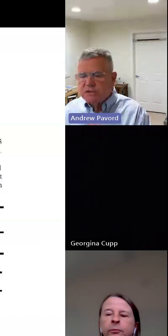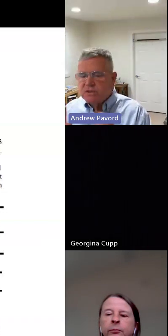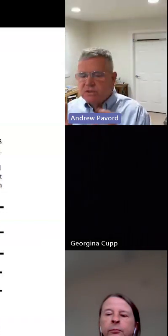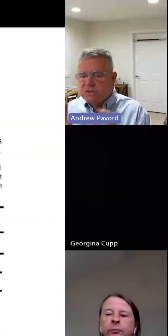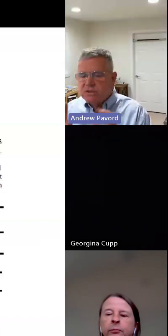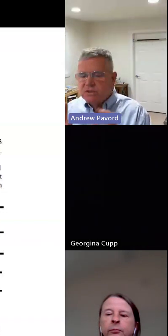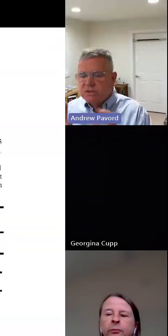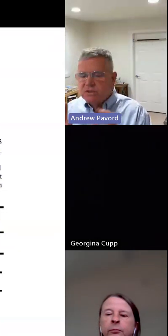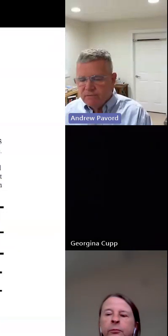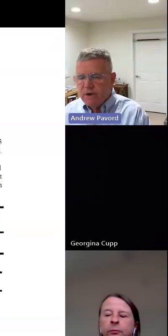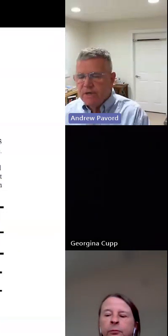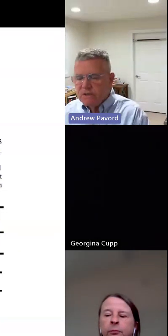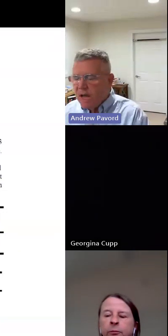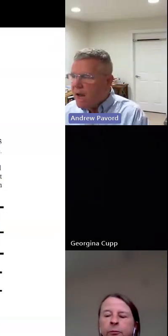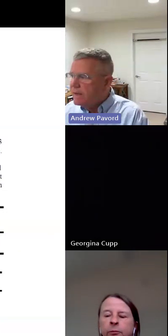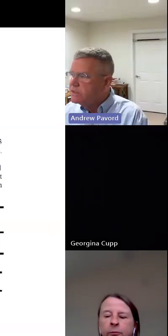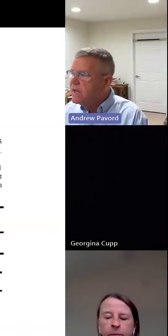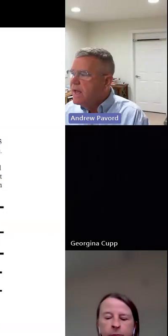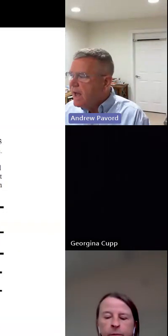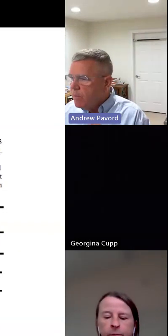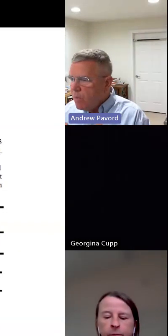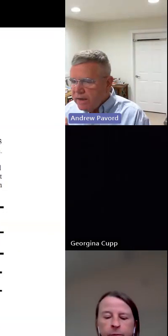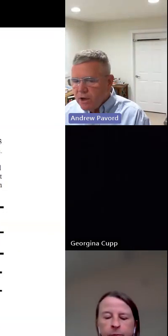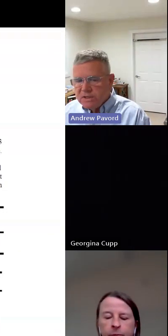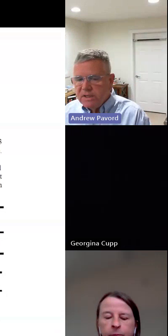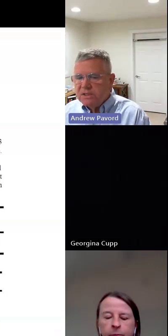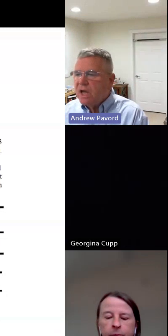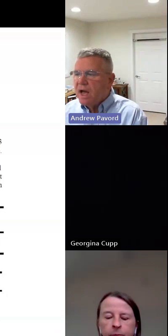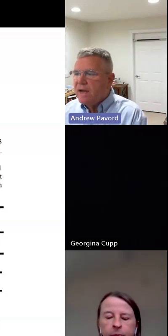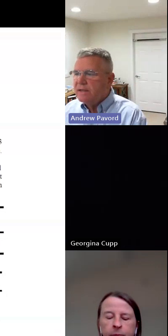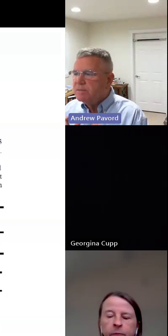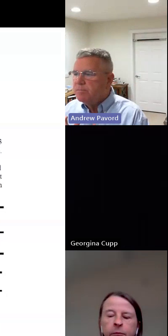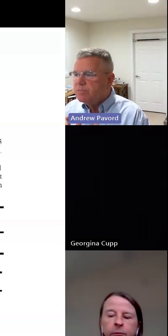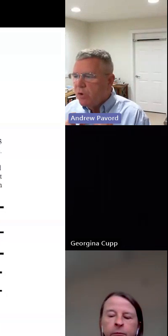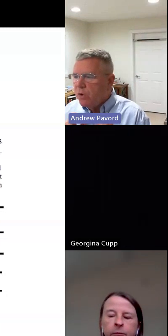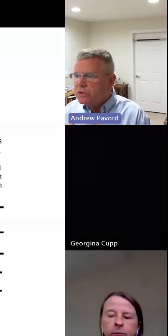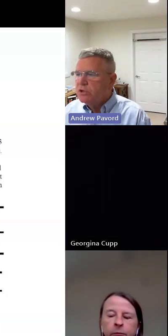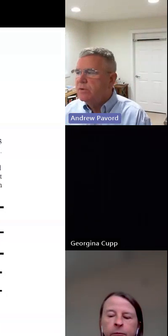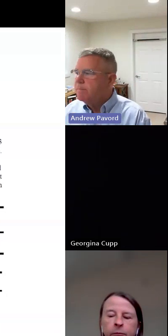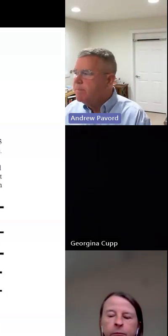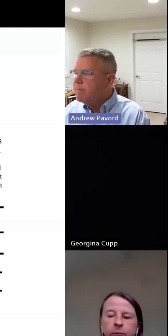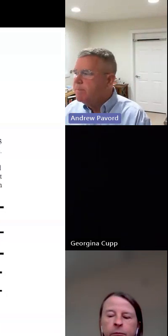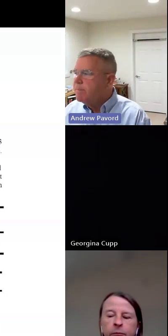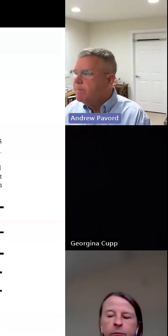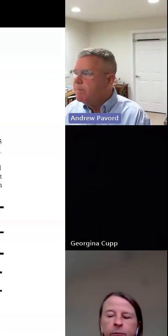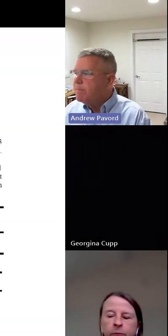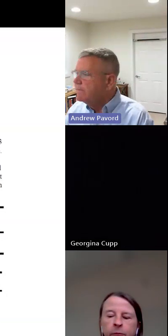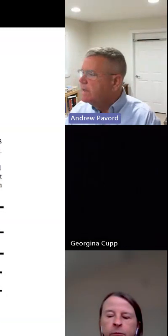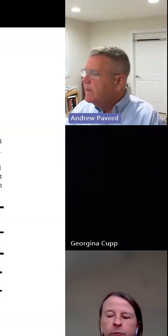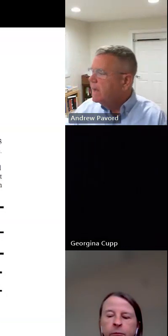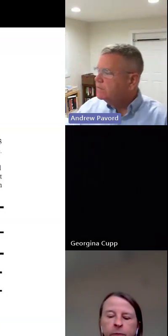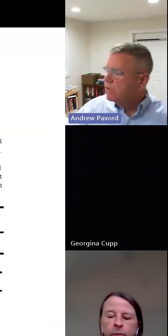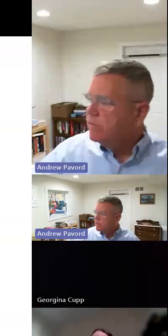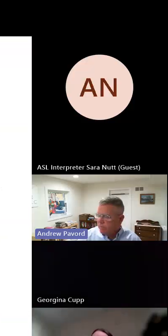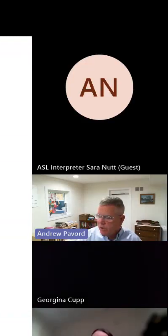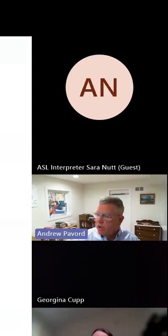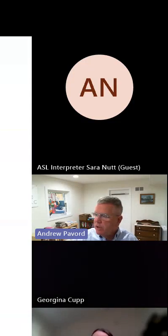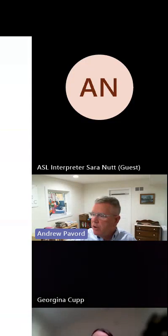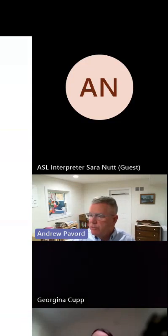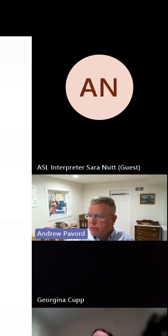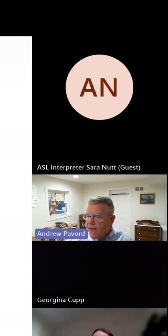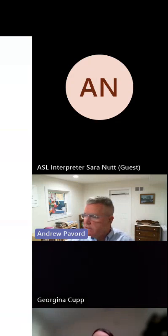these sections is composed of various lines, and what goes in each line is told to you in Appendix F. And